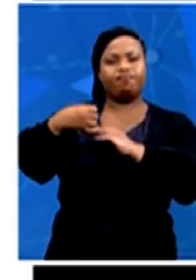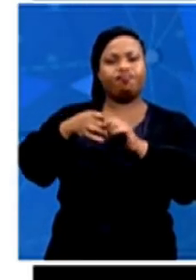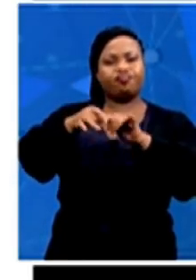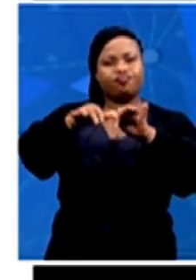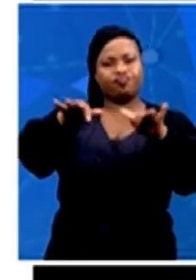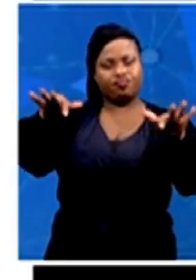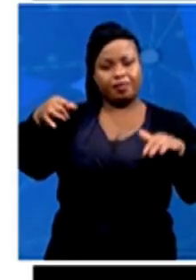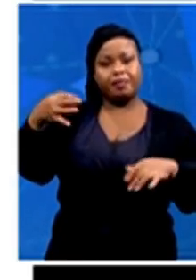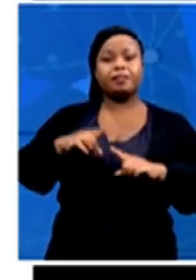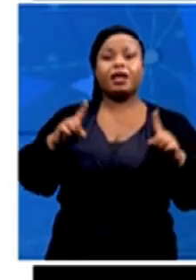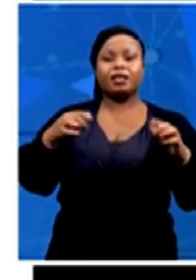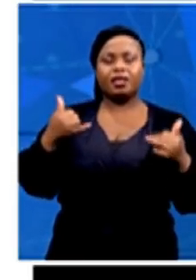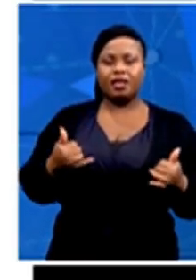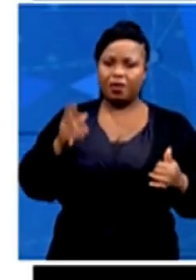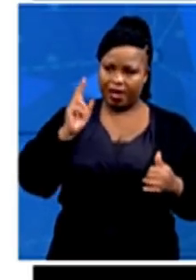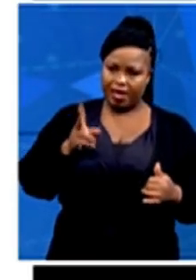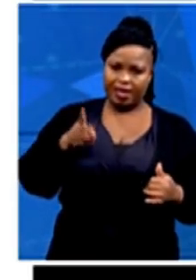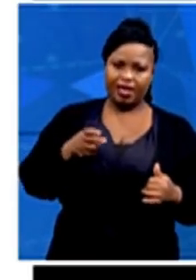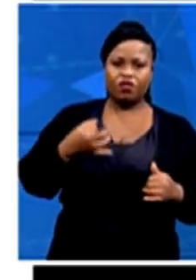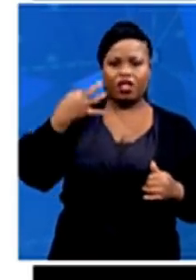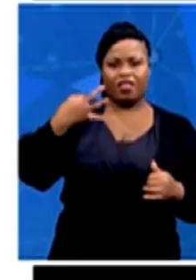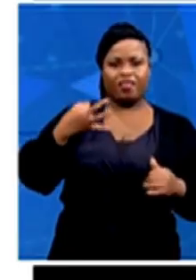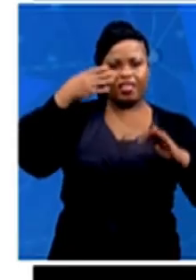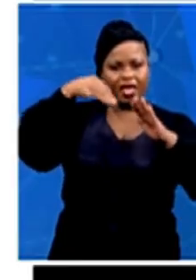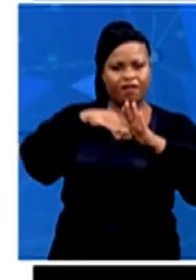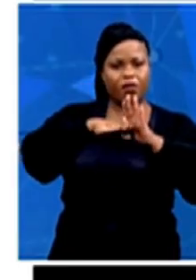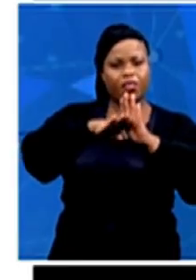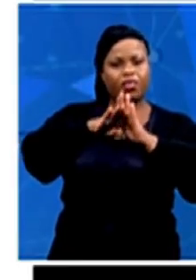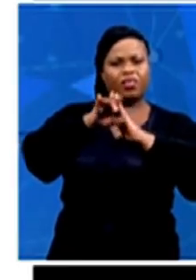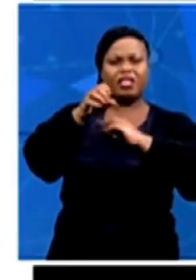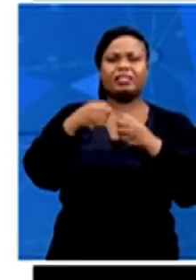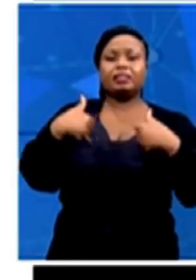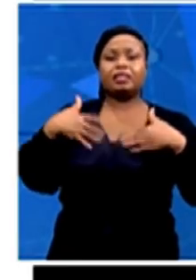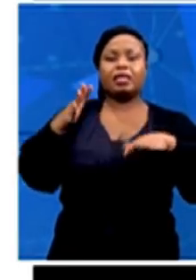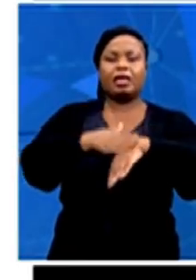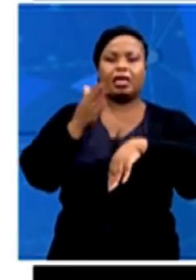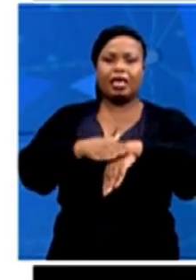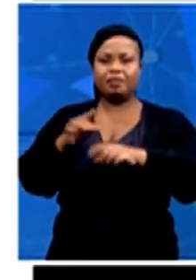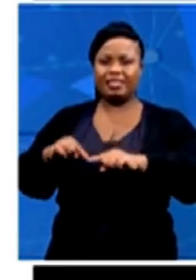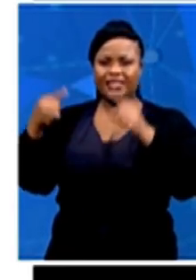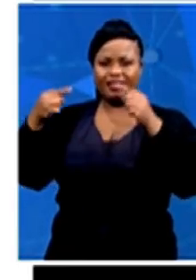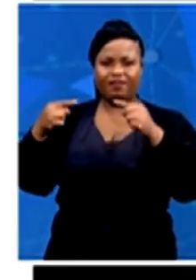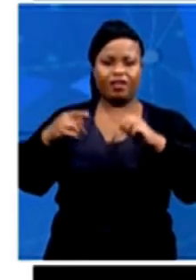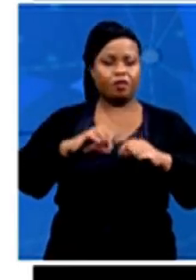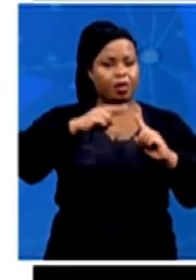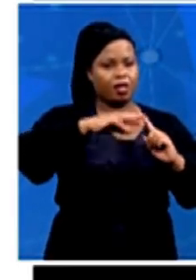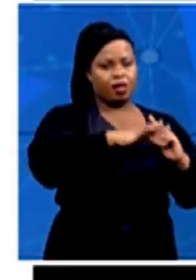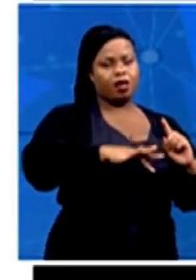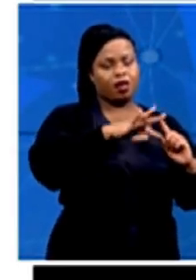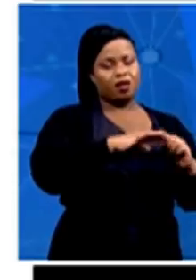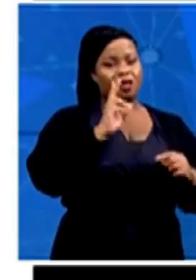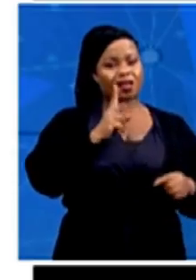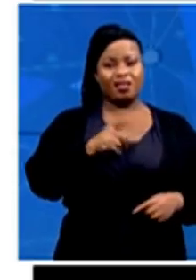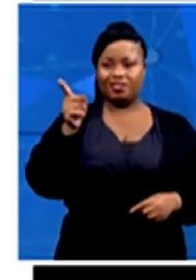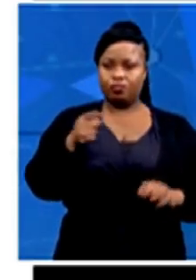third wave, which is actually quite different from the other areas. So it also just gives you the picture that once you see one picture